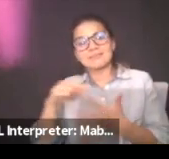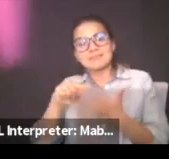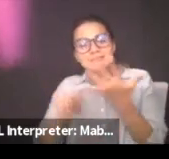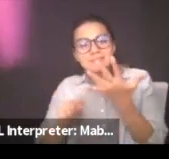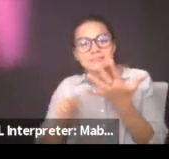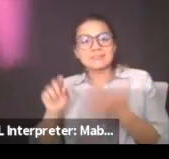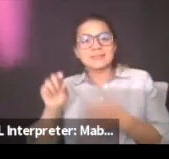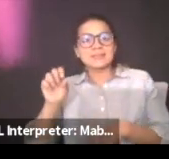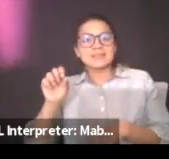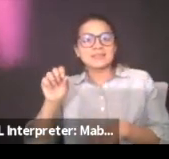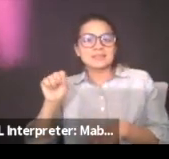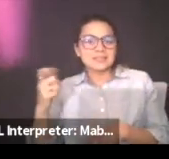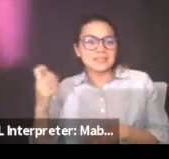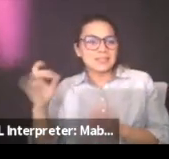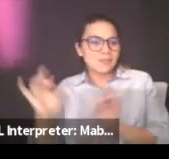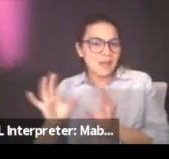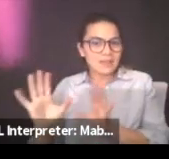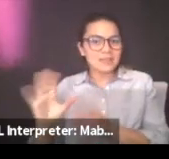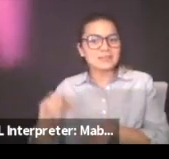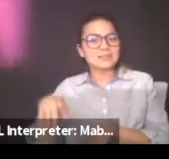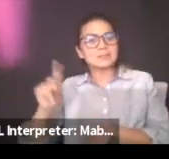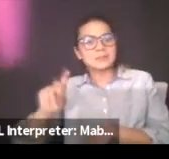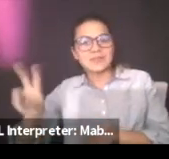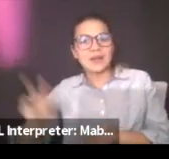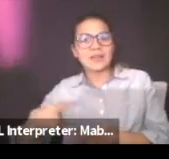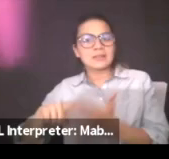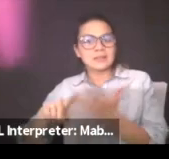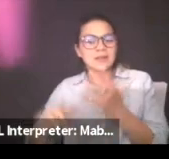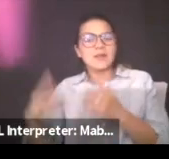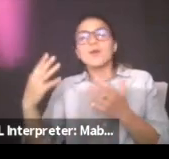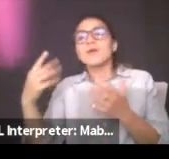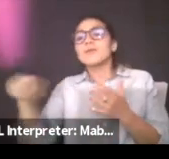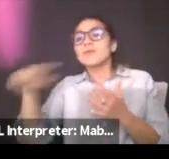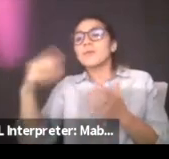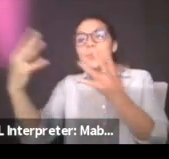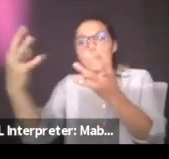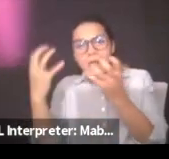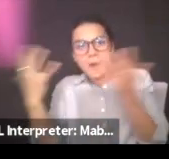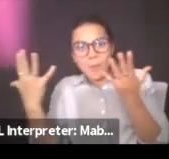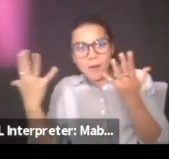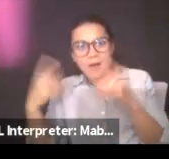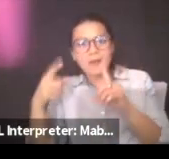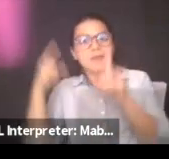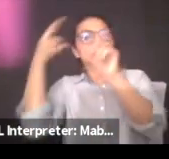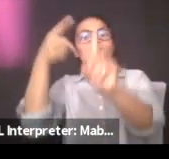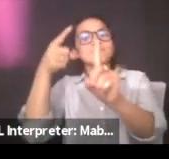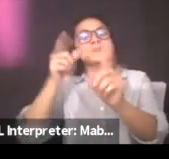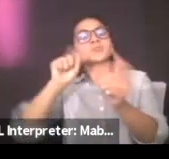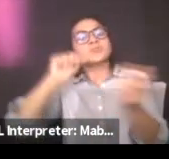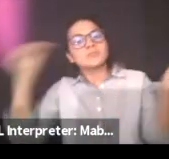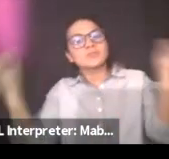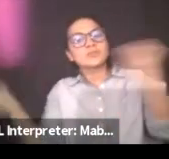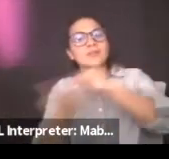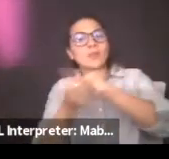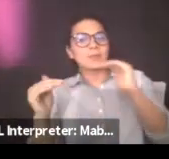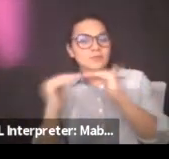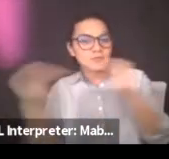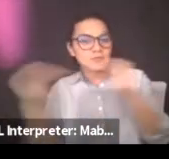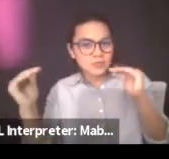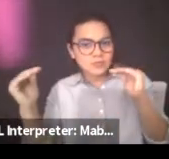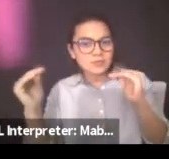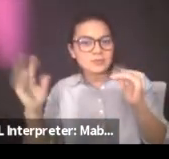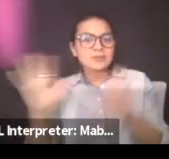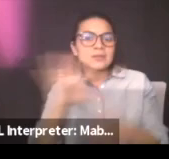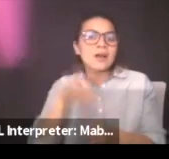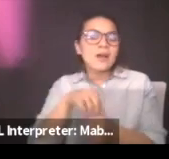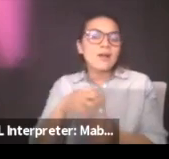needs of survivors of color who want alternatives to policing in their search for accountability and justice. So really grateful